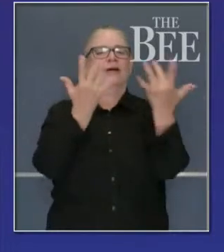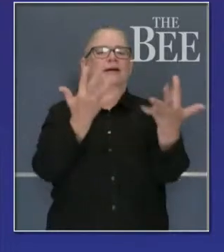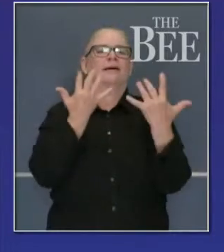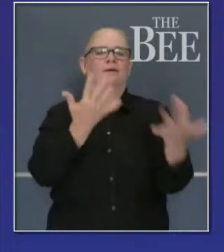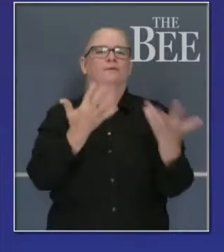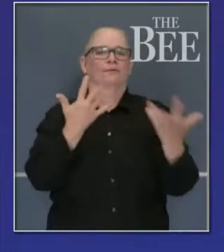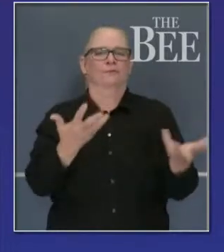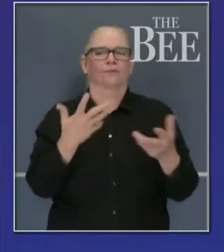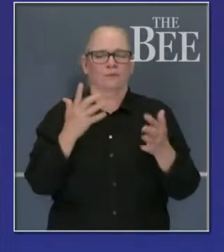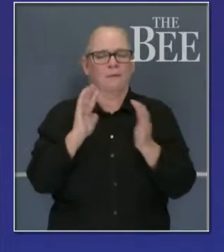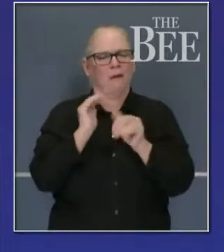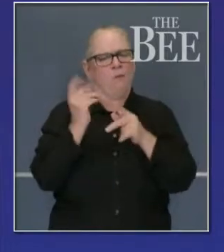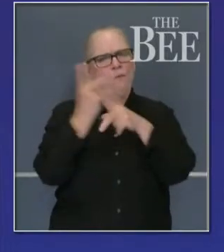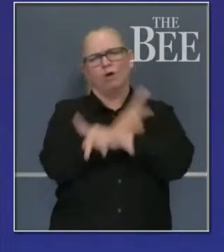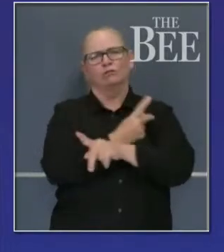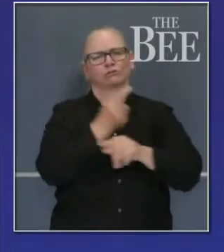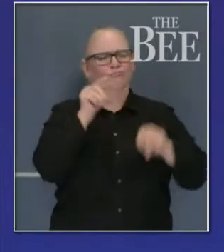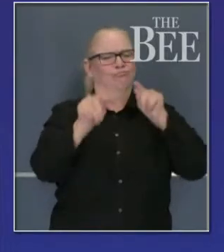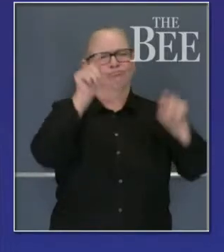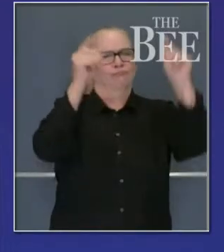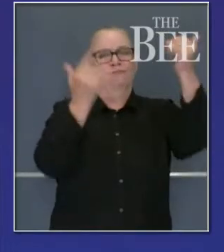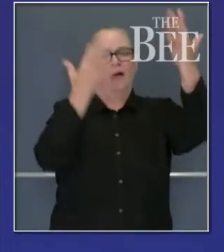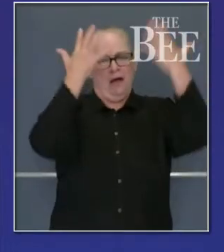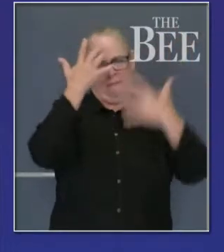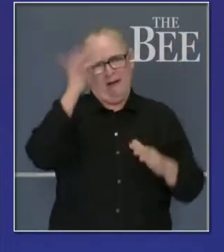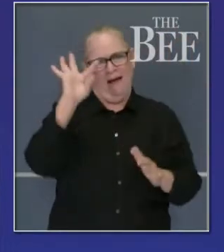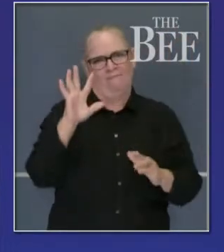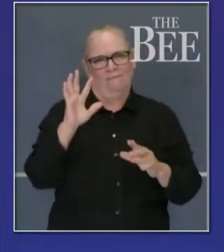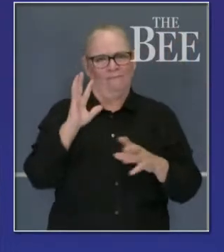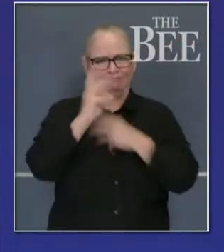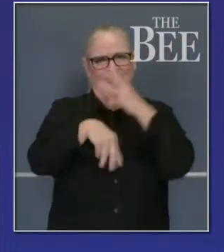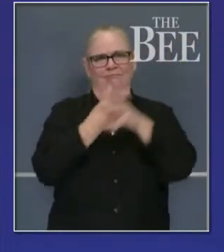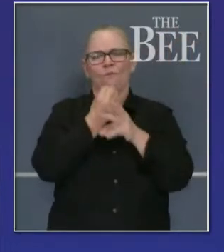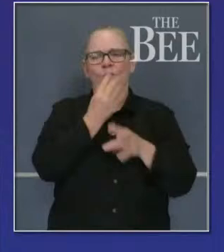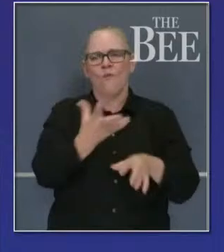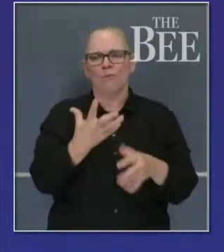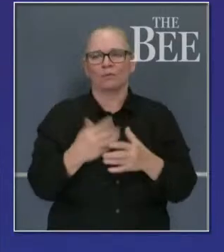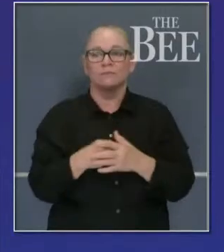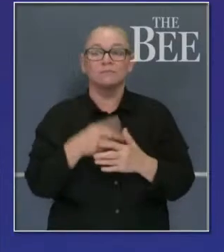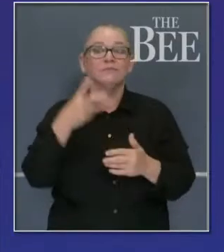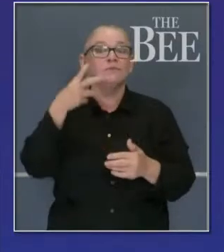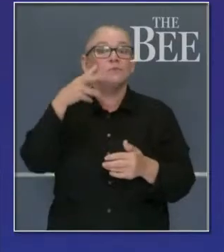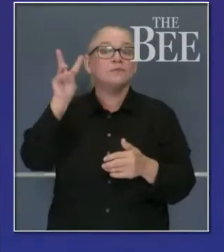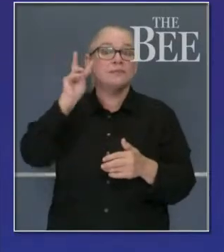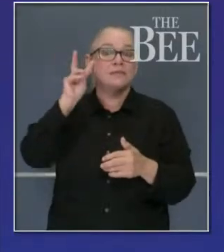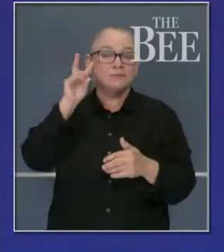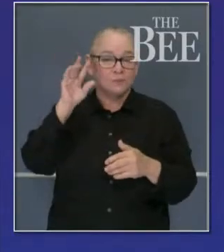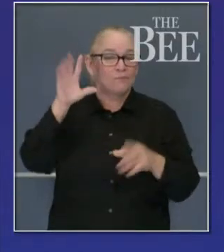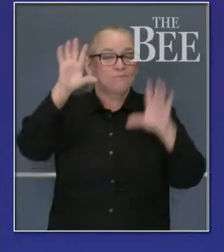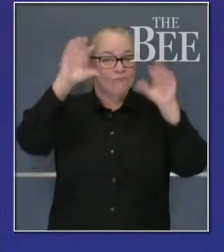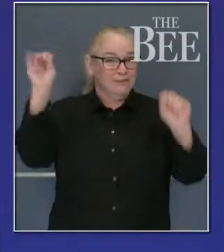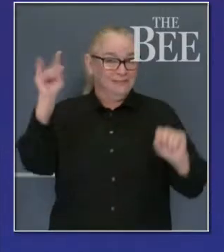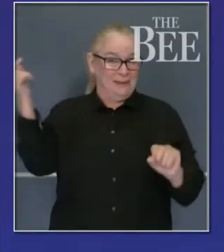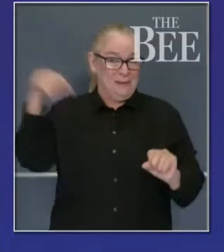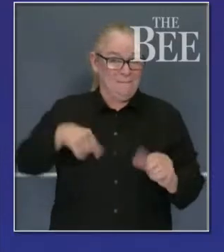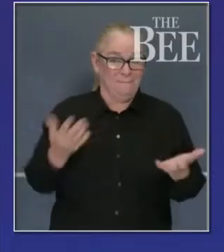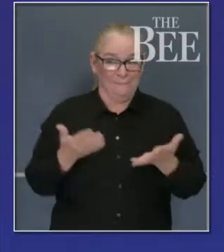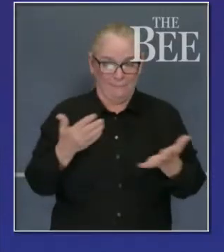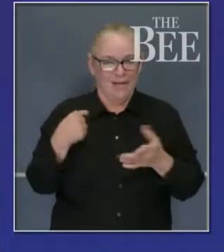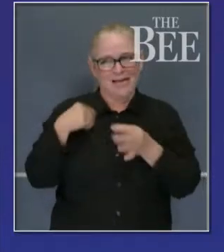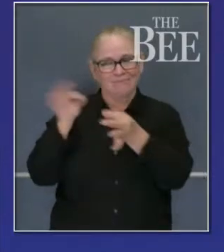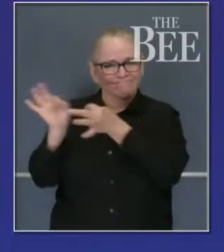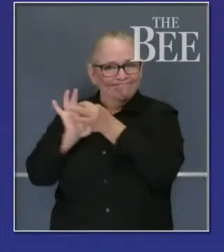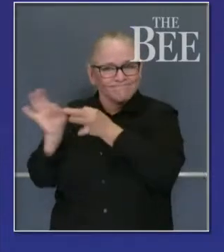clear 2 days ago when President Trump was out here in the state and expressed similarly when we were with Senator